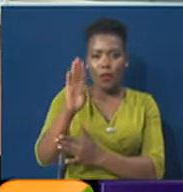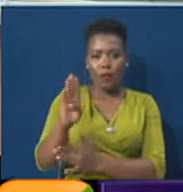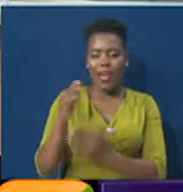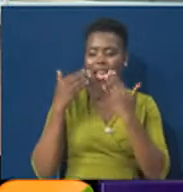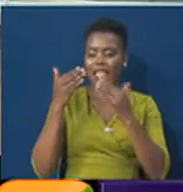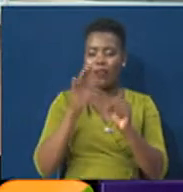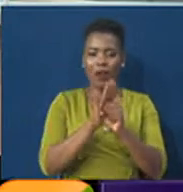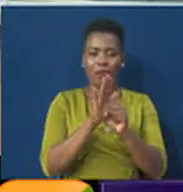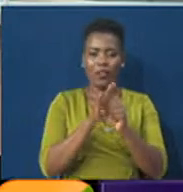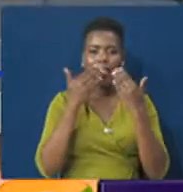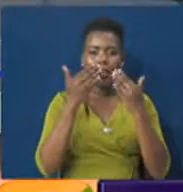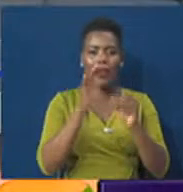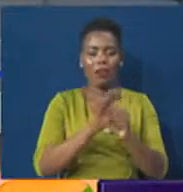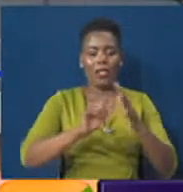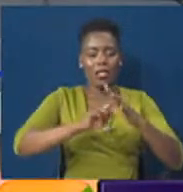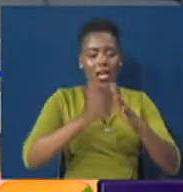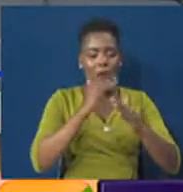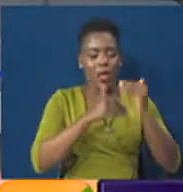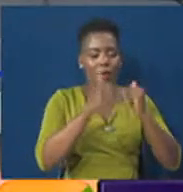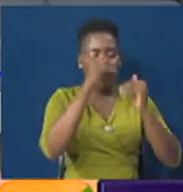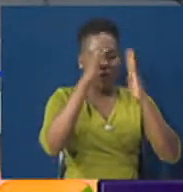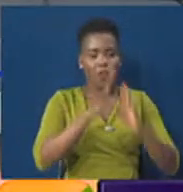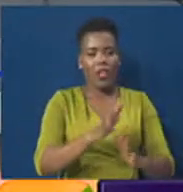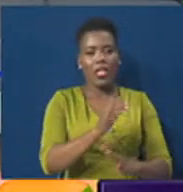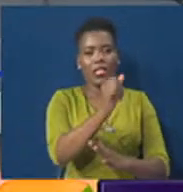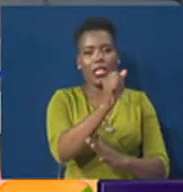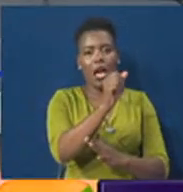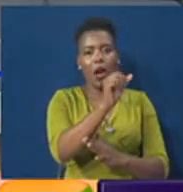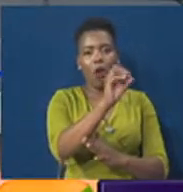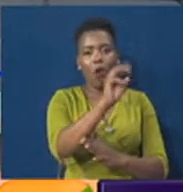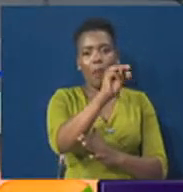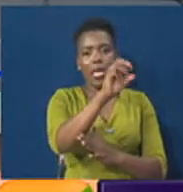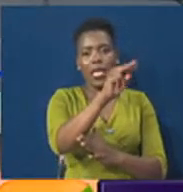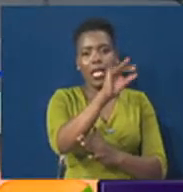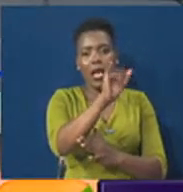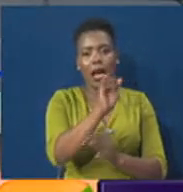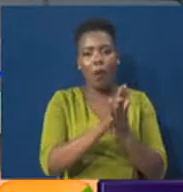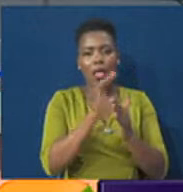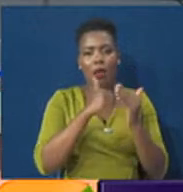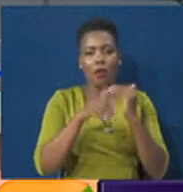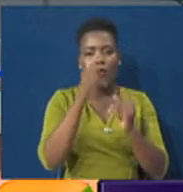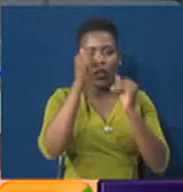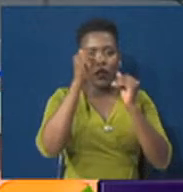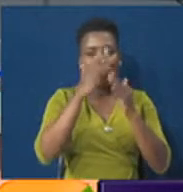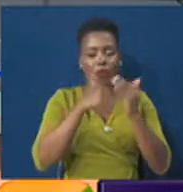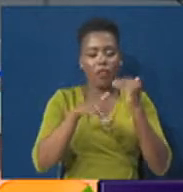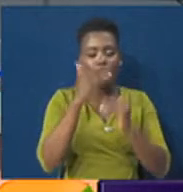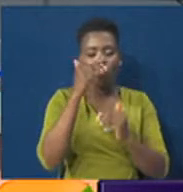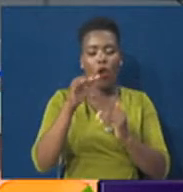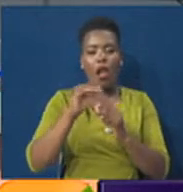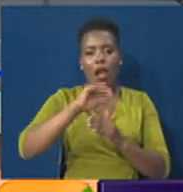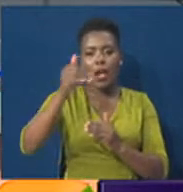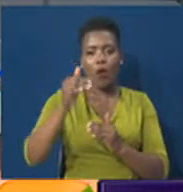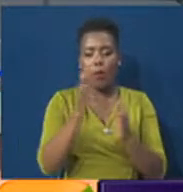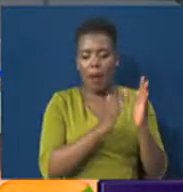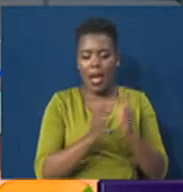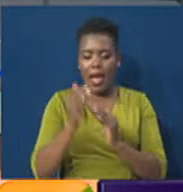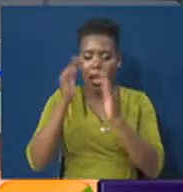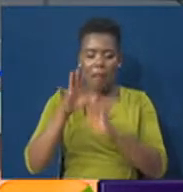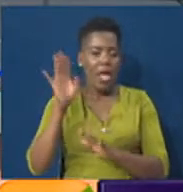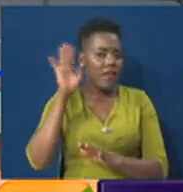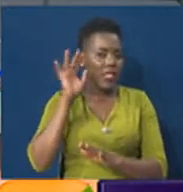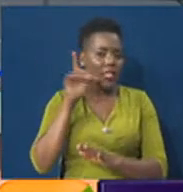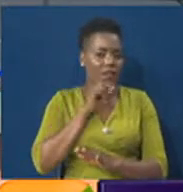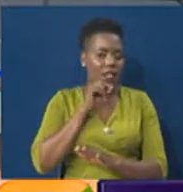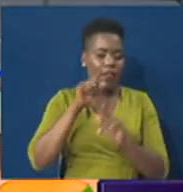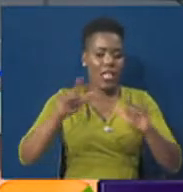And beginning with you, Professor Alfred Omenya, of course, as a professional urban planner, listening to the submissions by the Lands